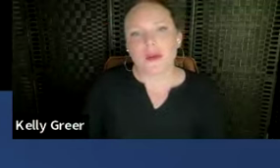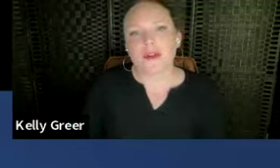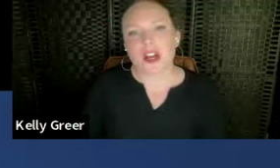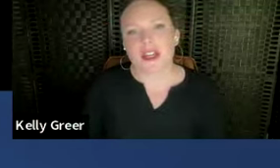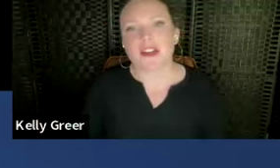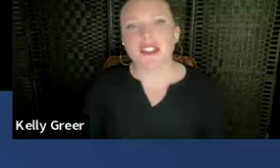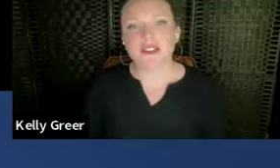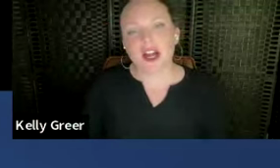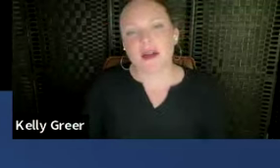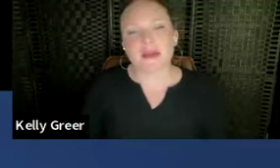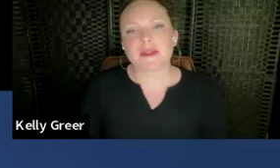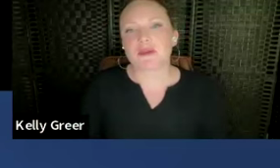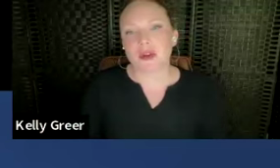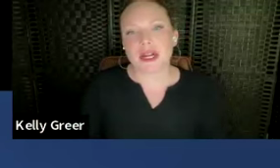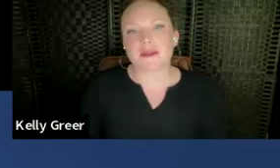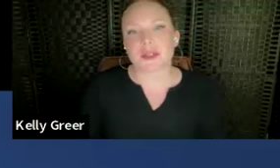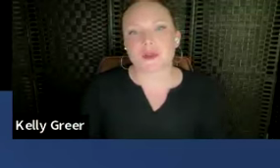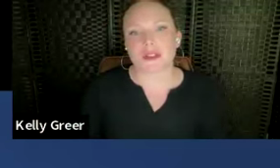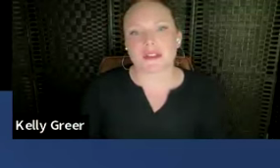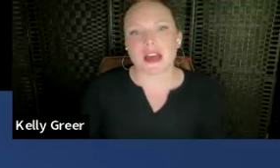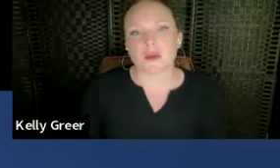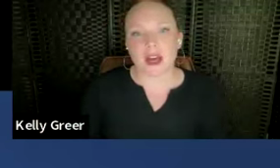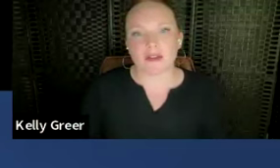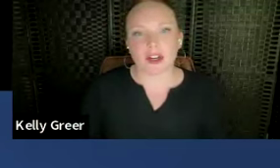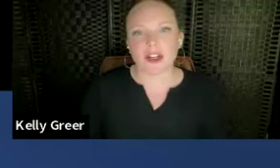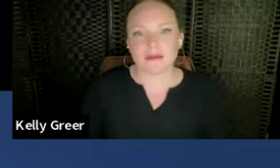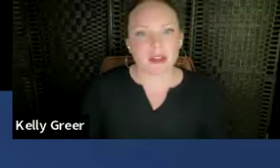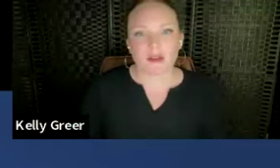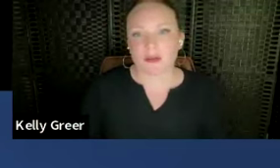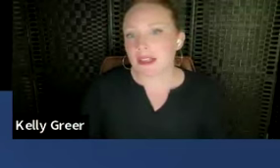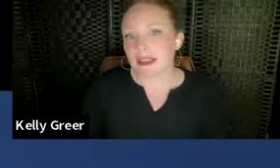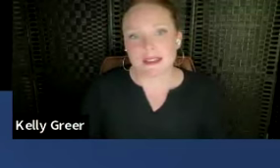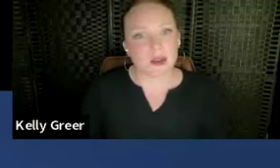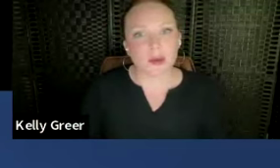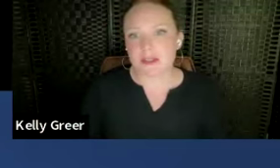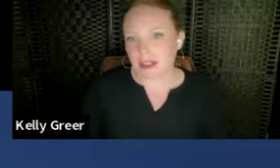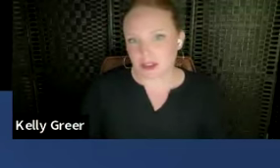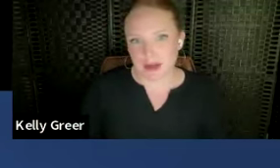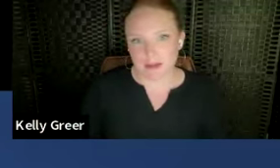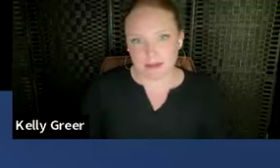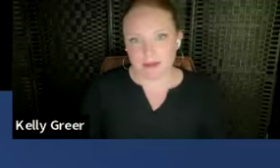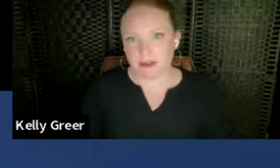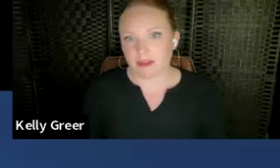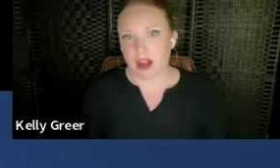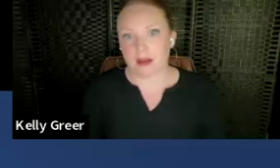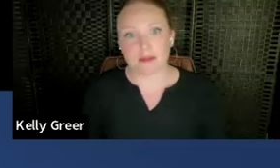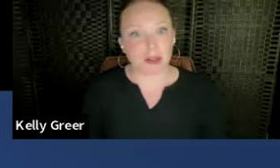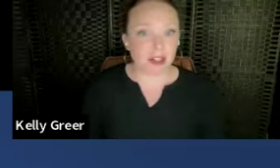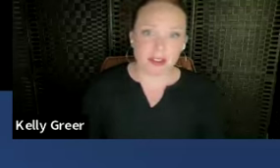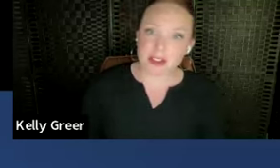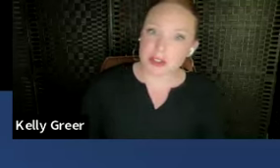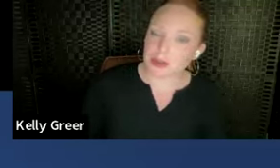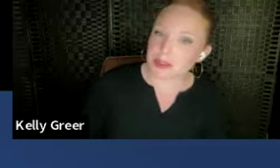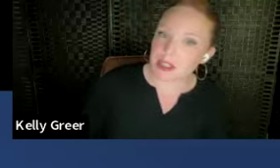Okay. So we were talking about different types of programs, resources that we cover. Really, it's the whole spectrum.